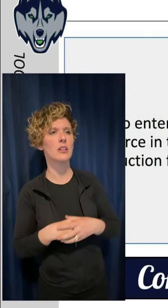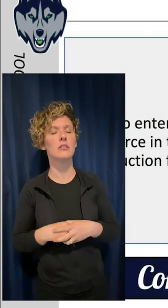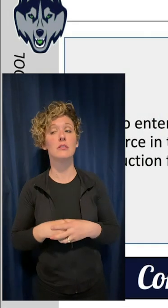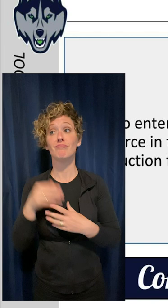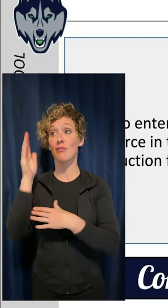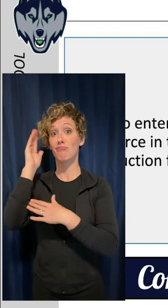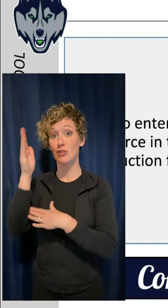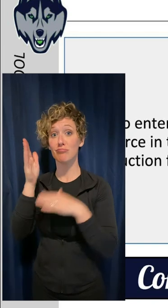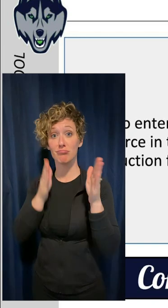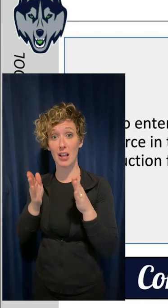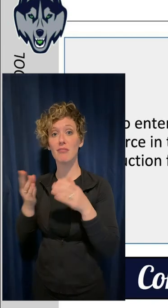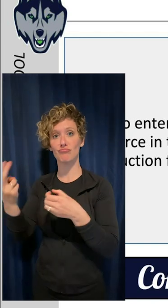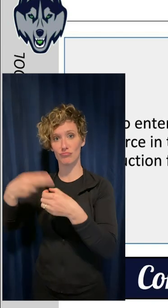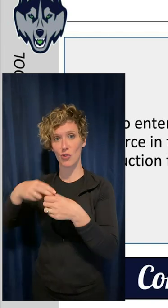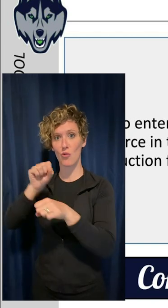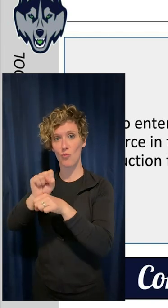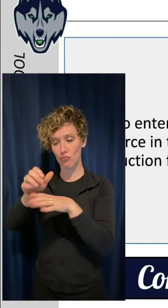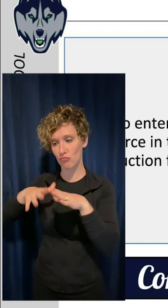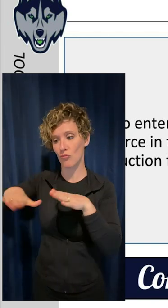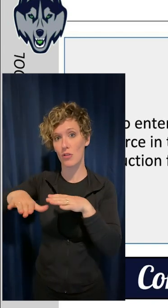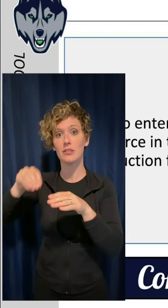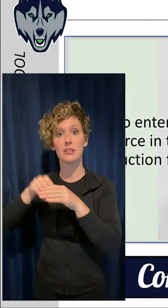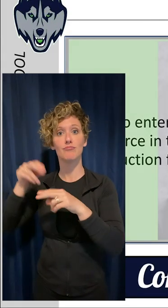enter the workforce in the construction field.